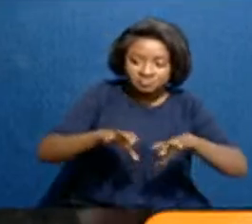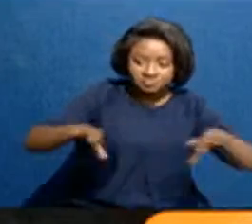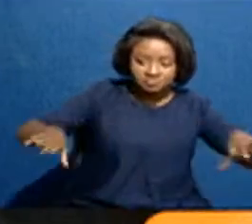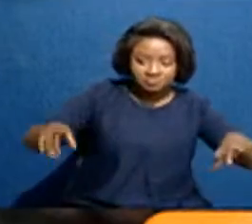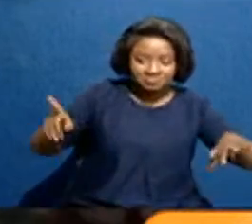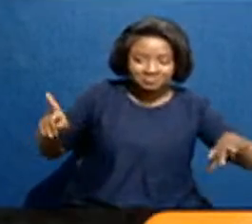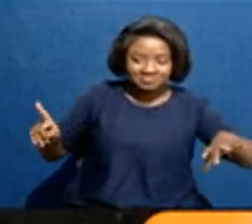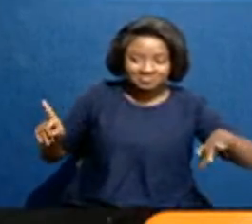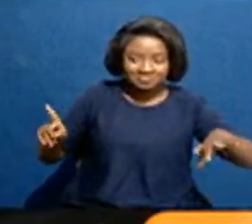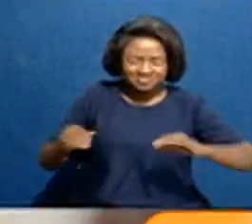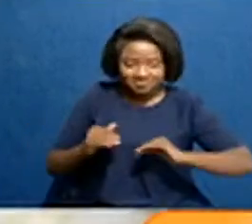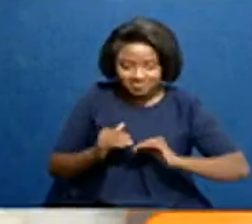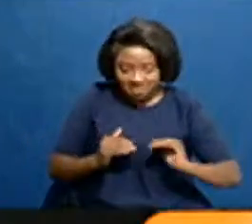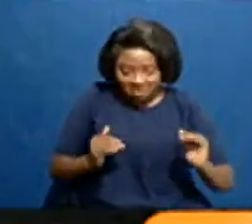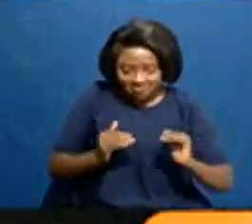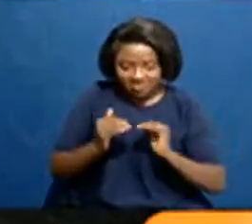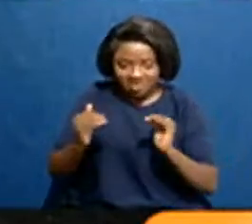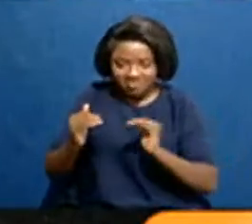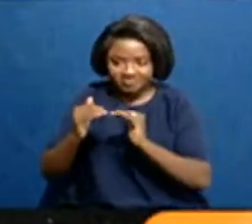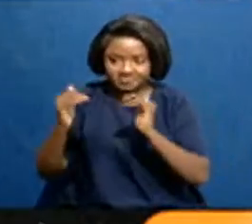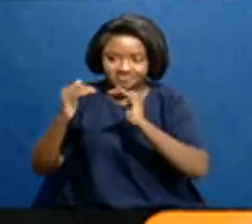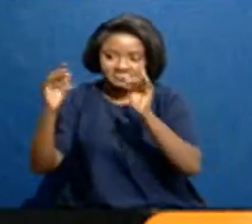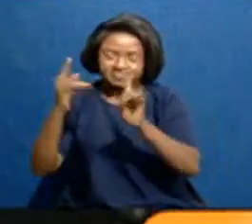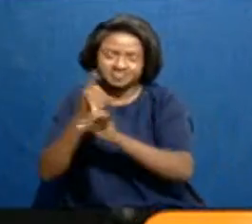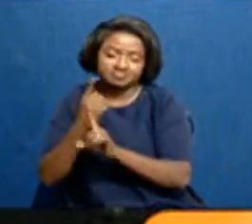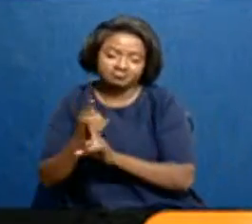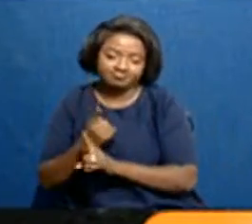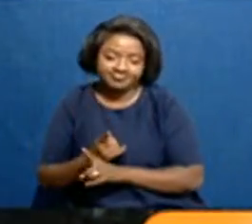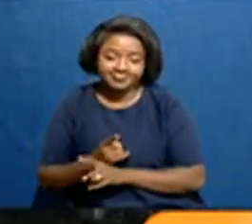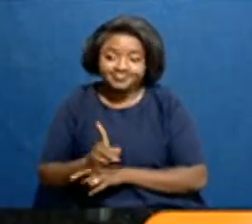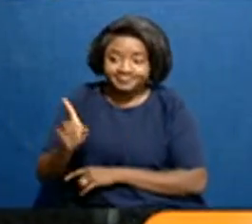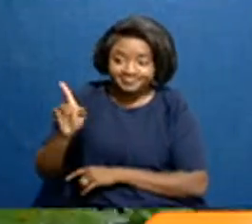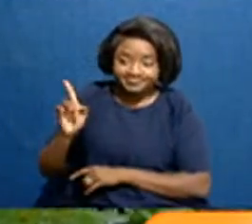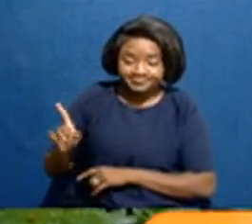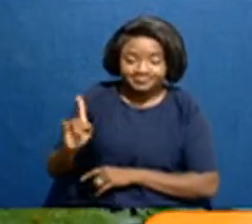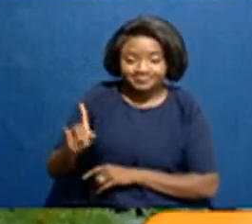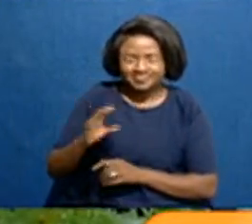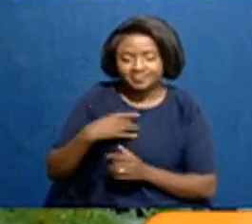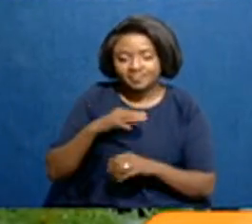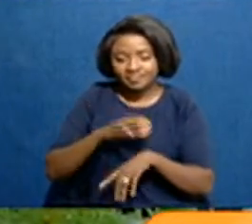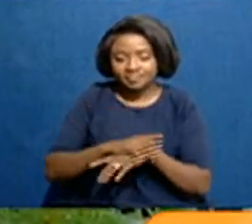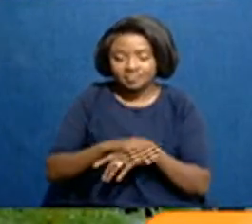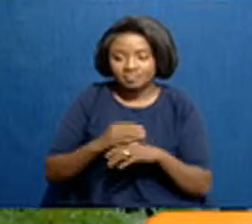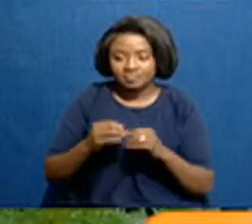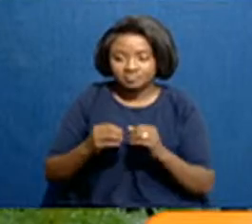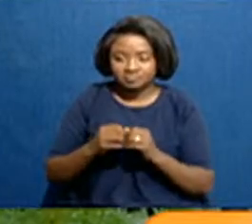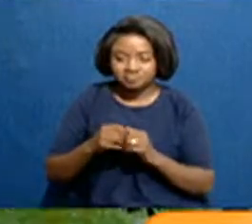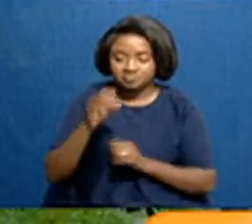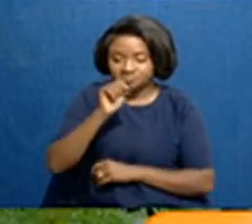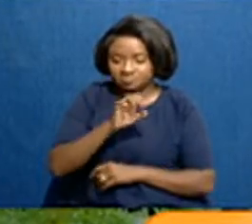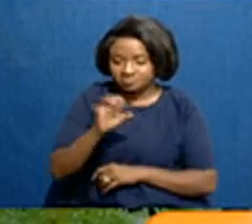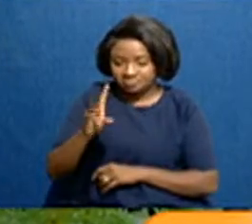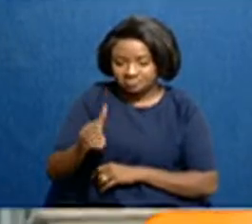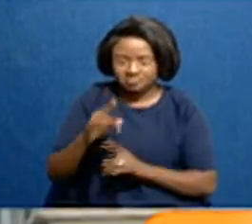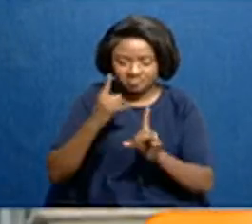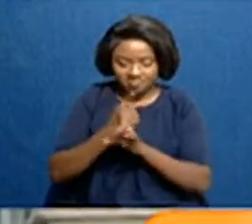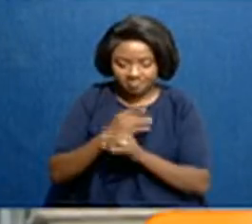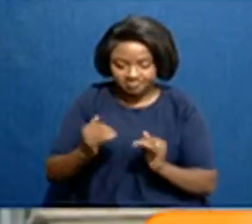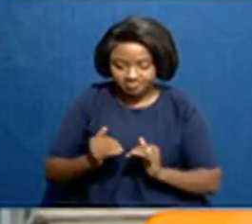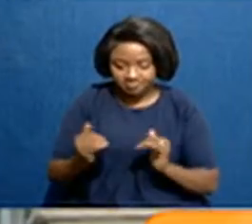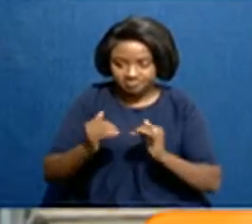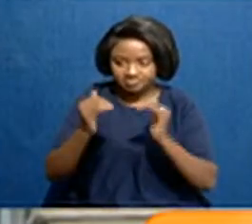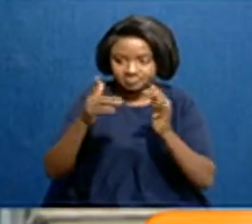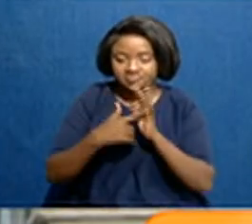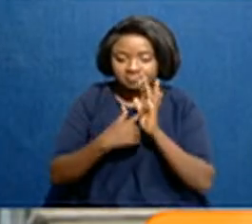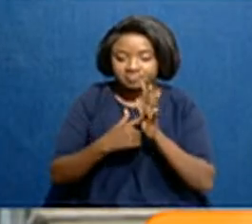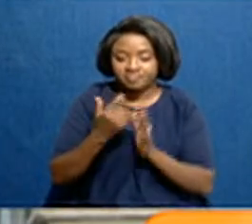at different stages of production. The farm is propagating seedlings across different categories. We have the